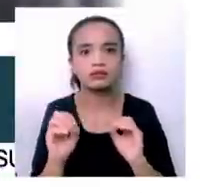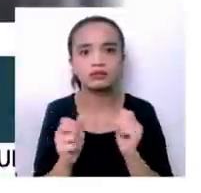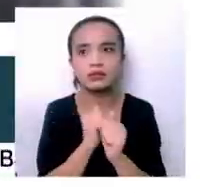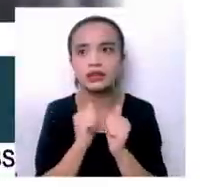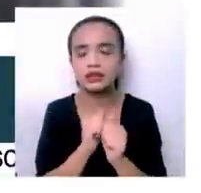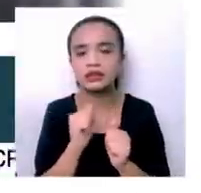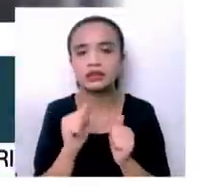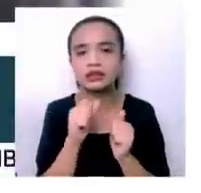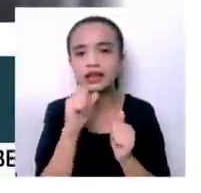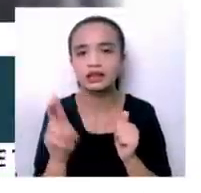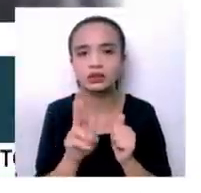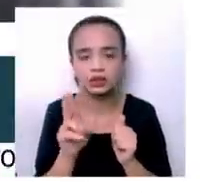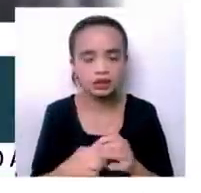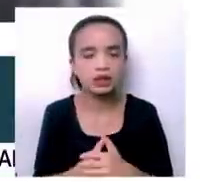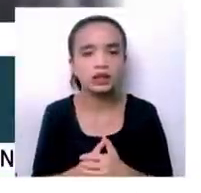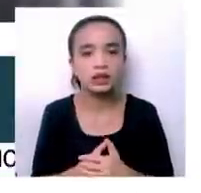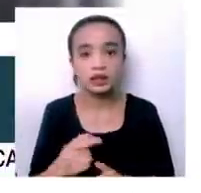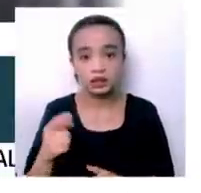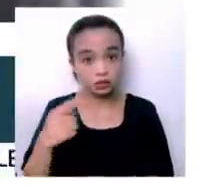When my father died,